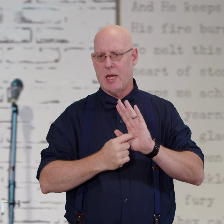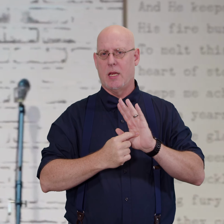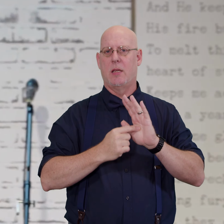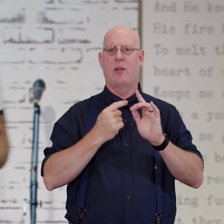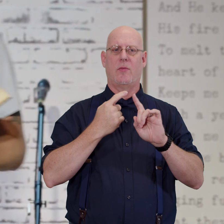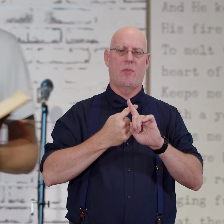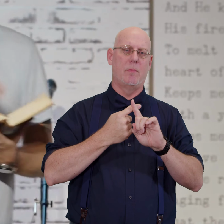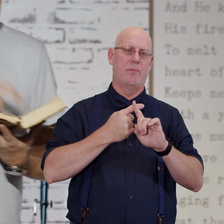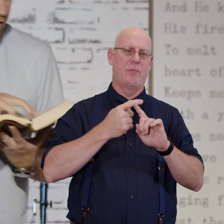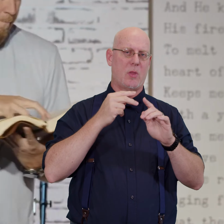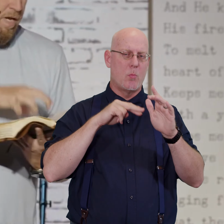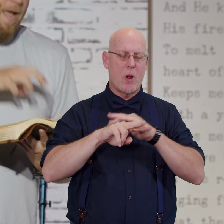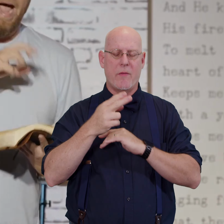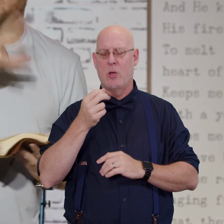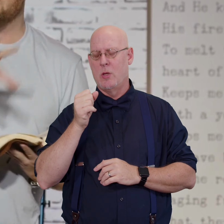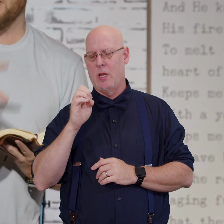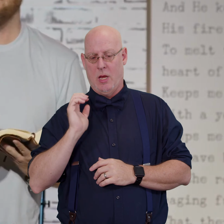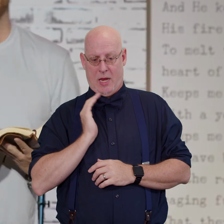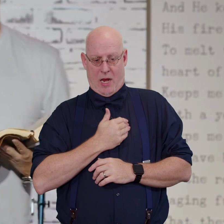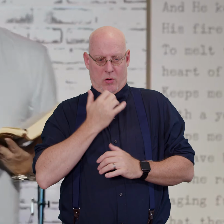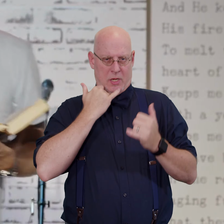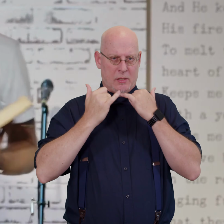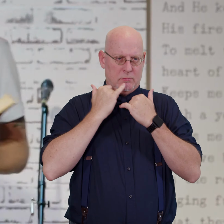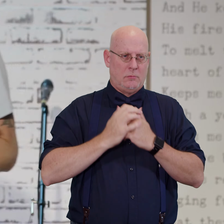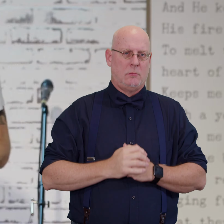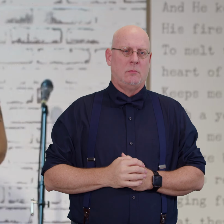heralded from the pen of the prophet here, our sin.